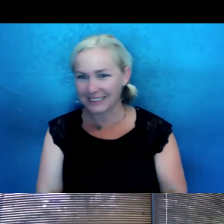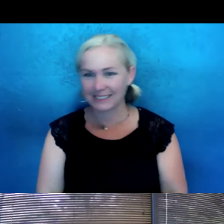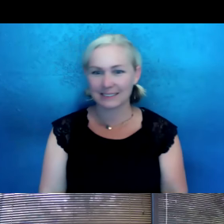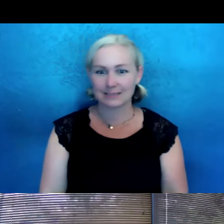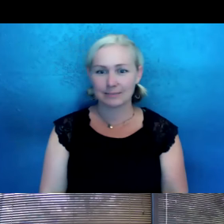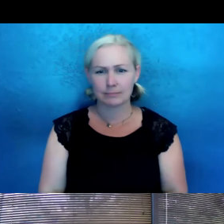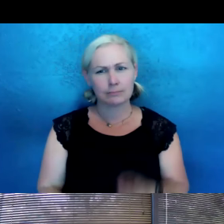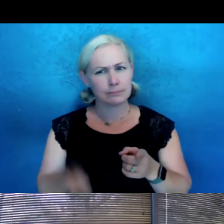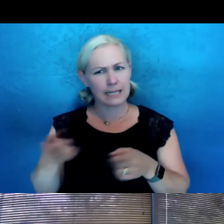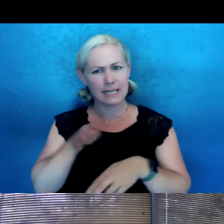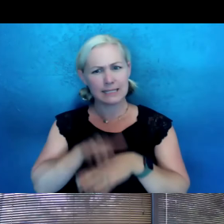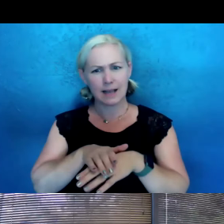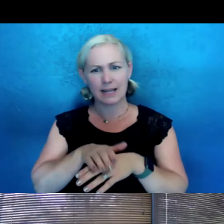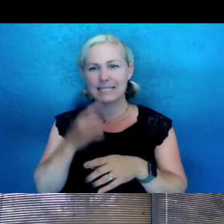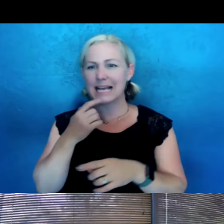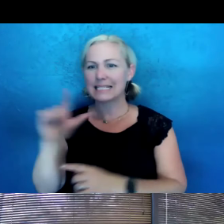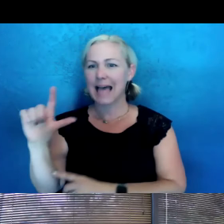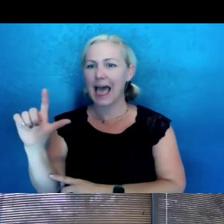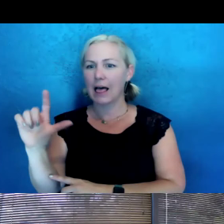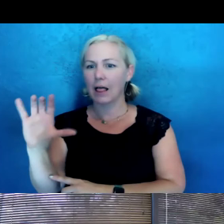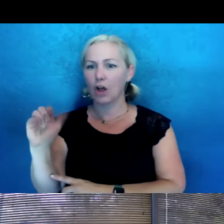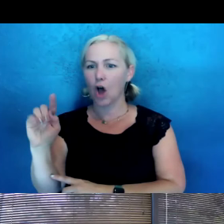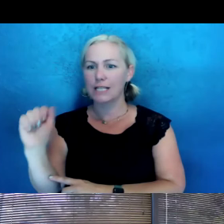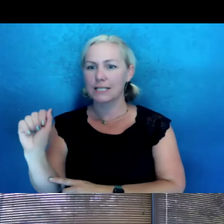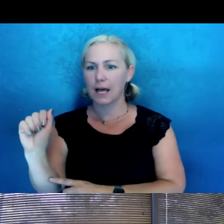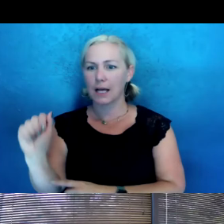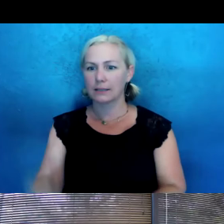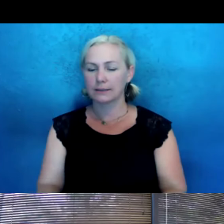He's on under L Costa.